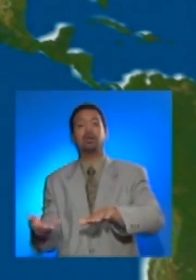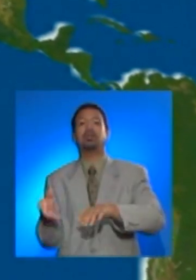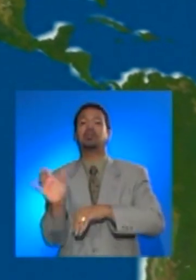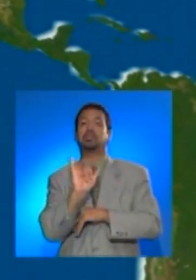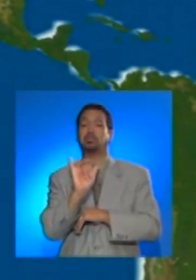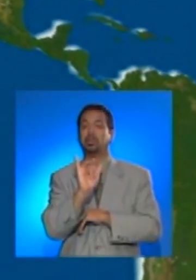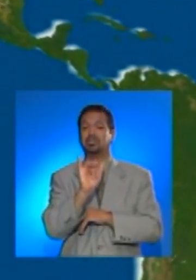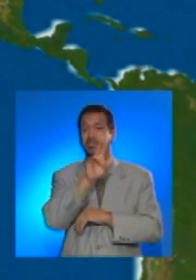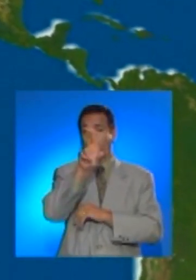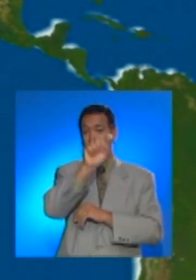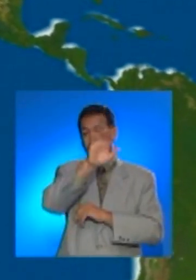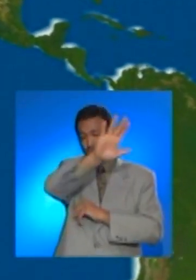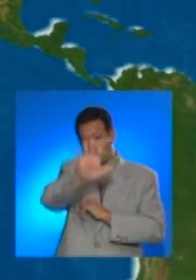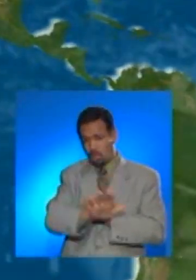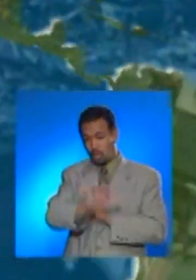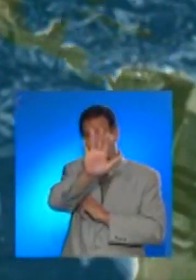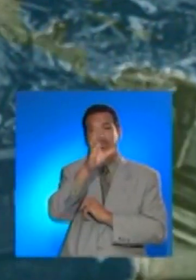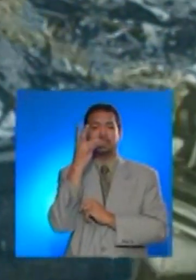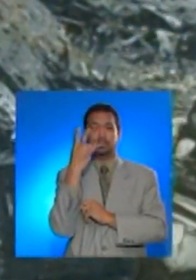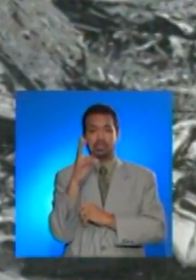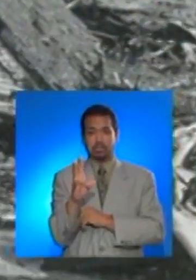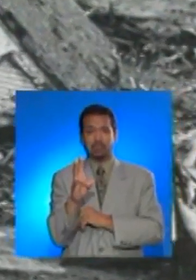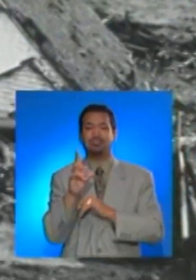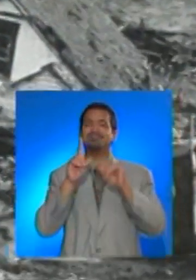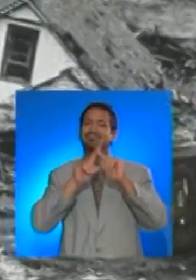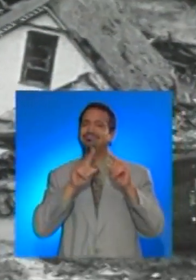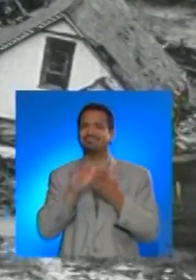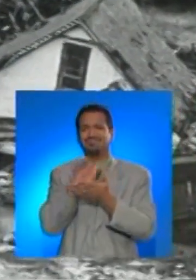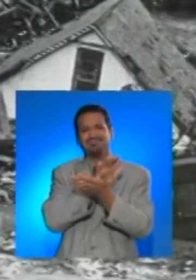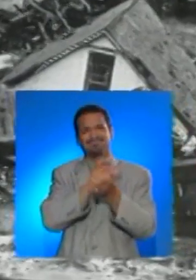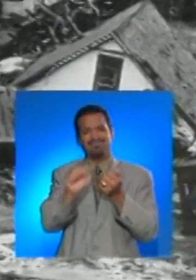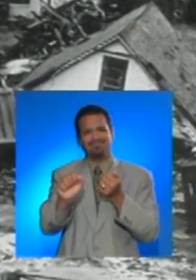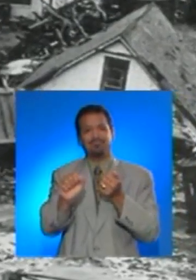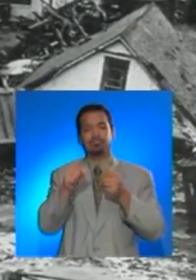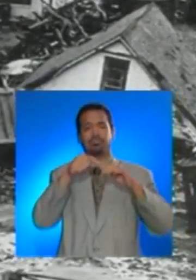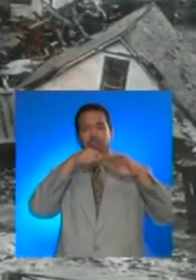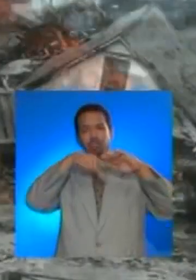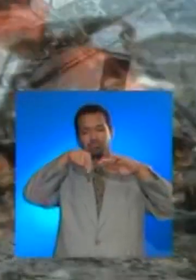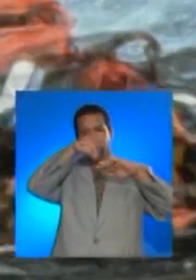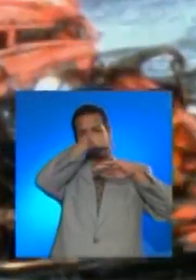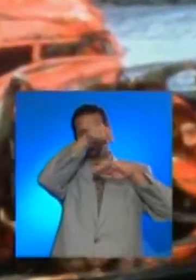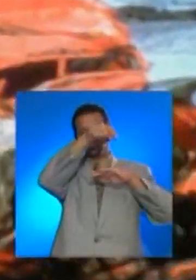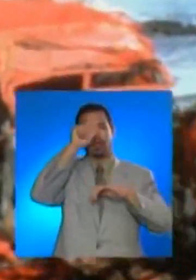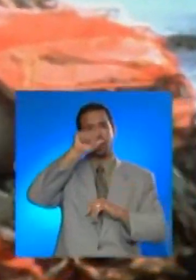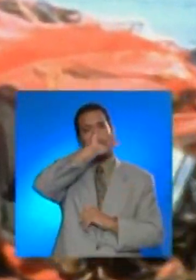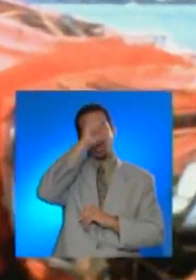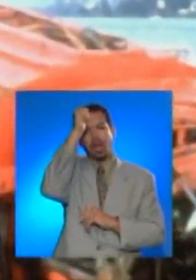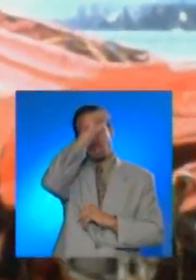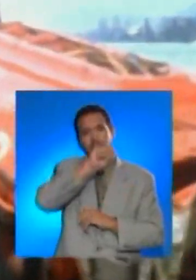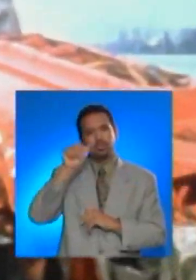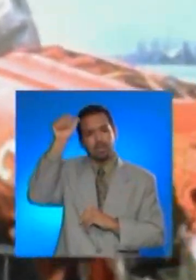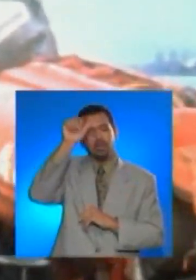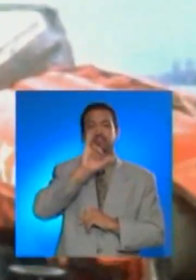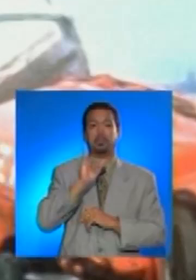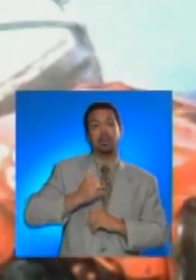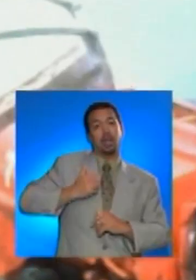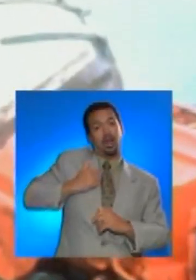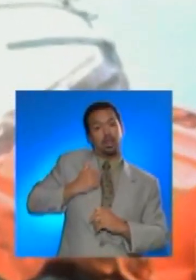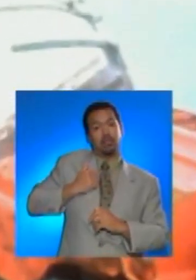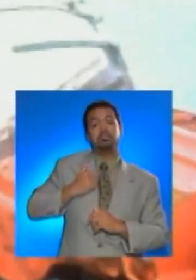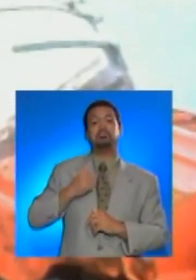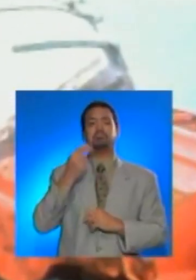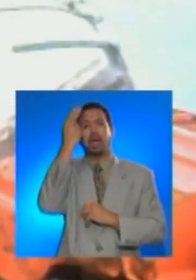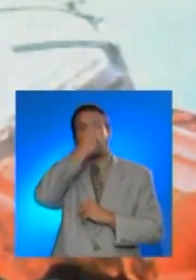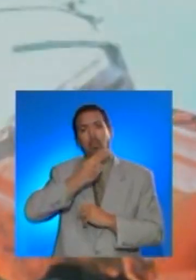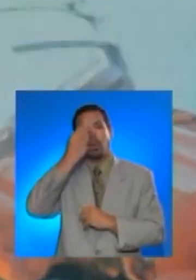of 123. There was also widespread damage along the shores of the Gulf of Alaska, British Columbia, Canada,